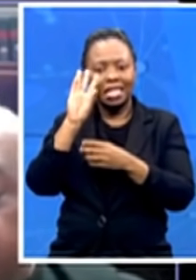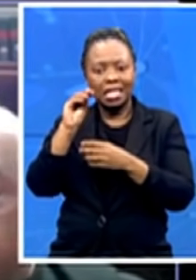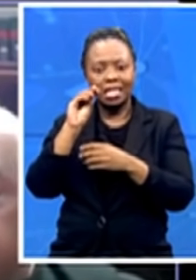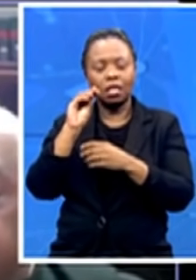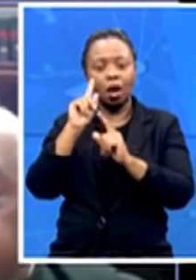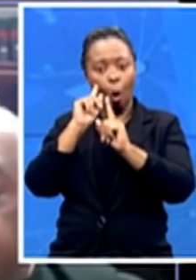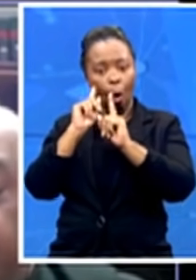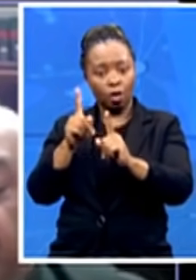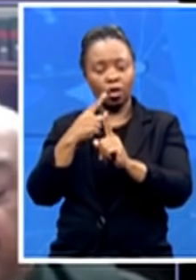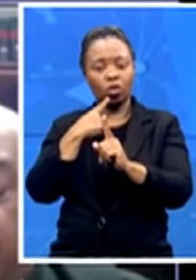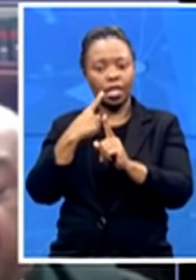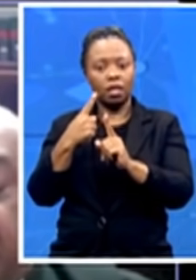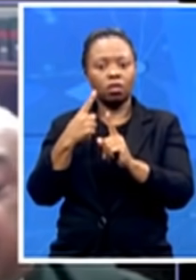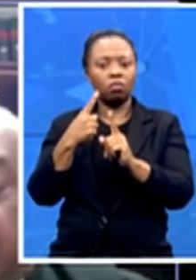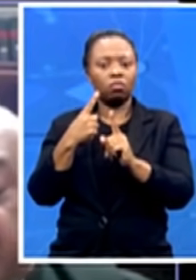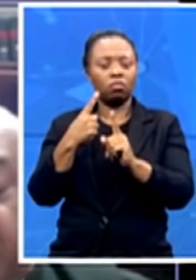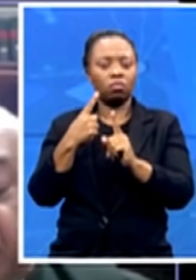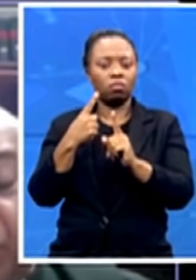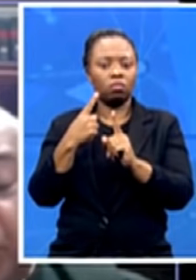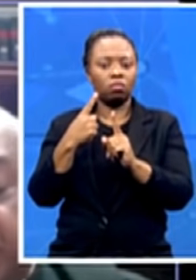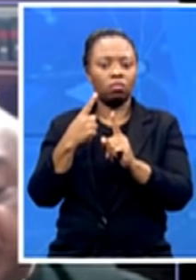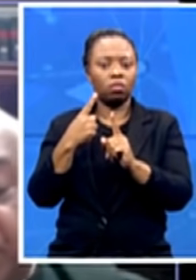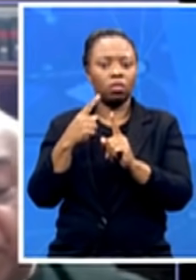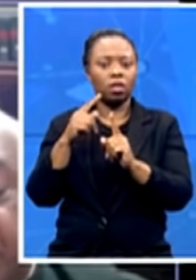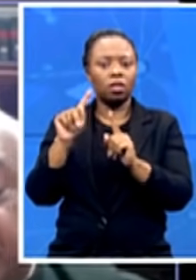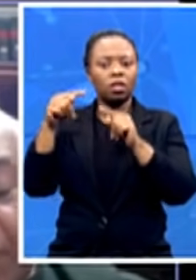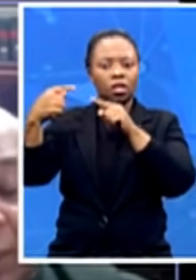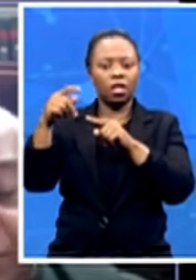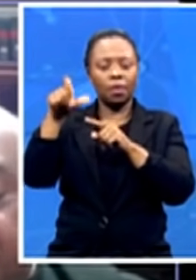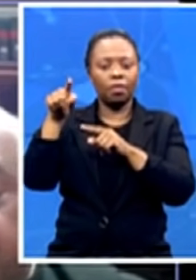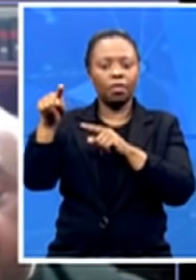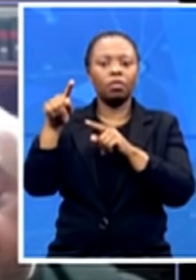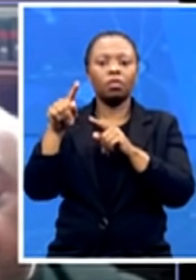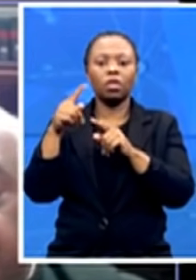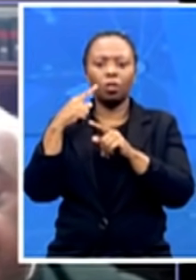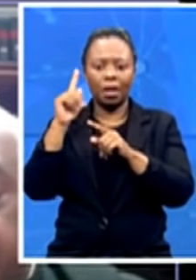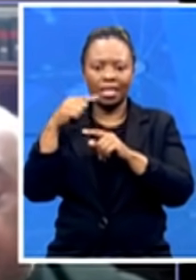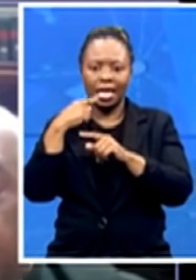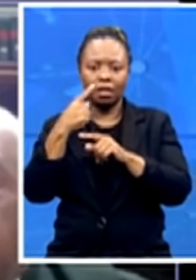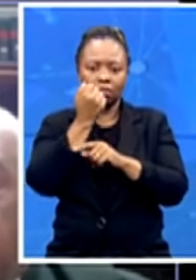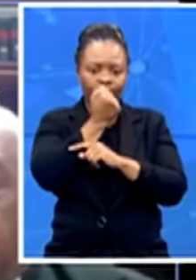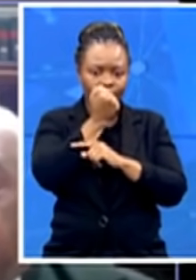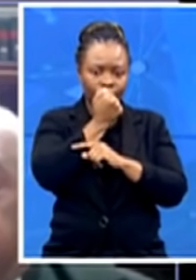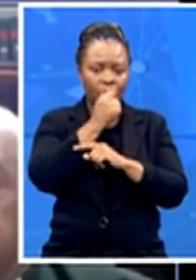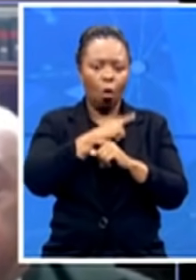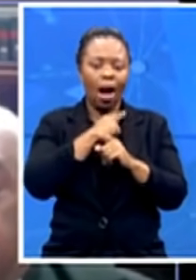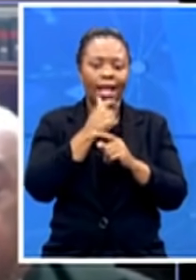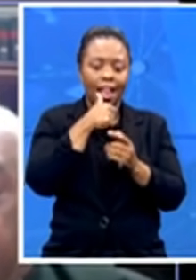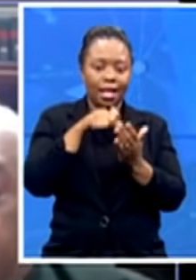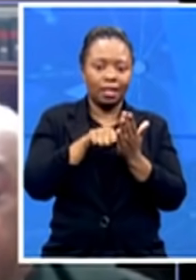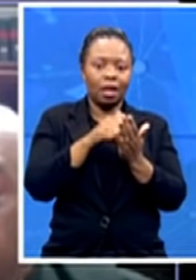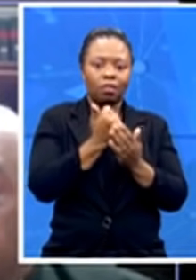the respondents that he apologized for issuing the suspension letter to the first respondent to